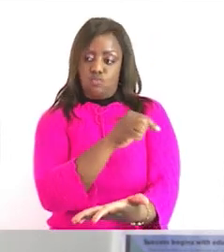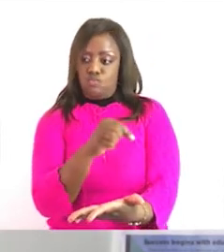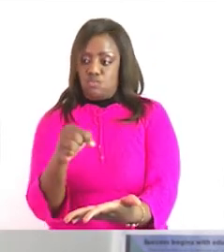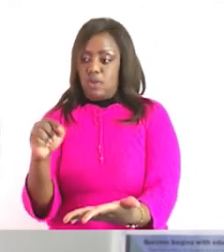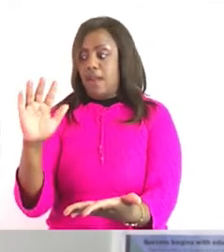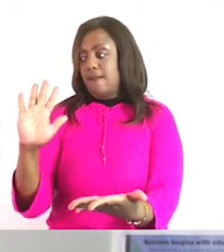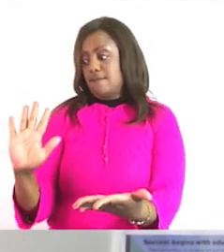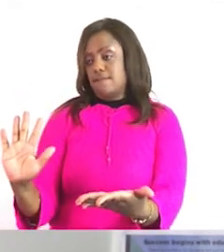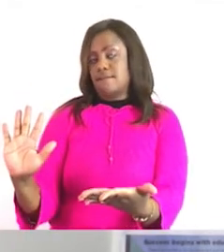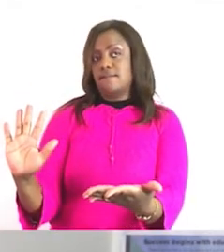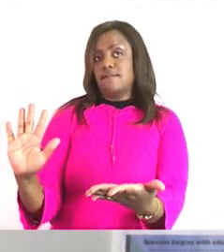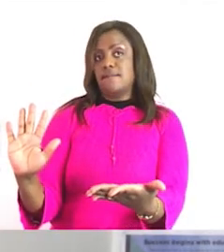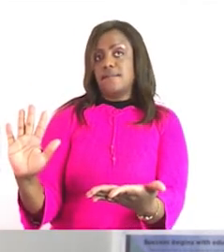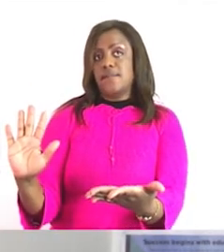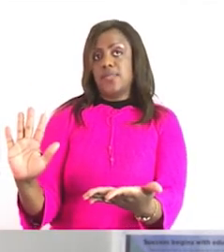to